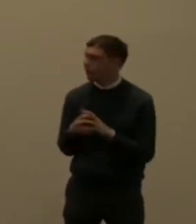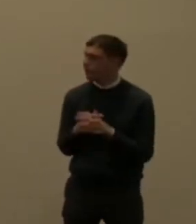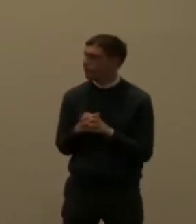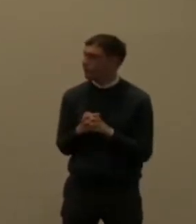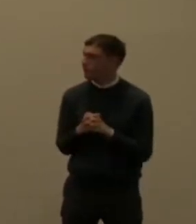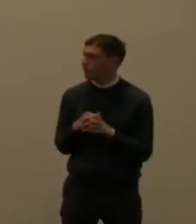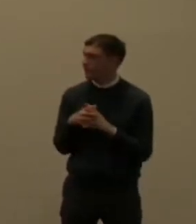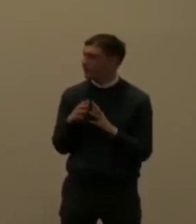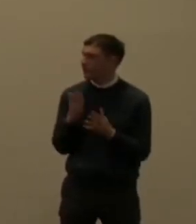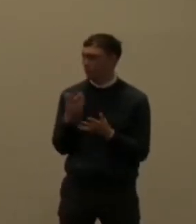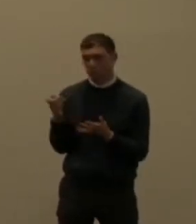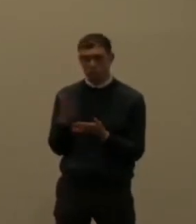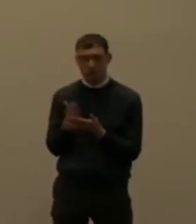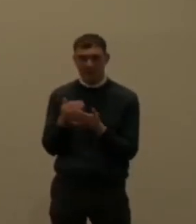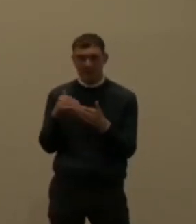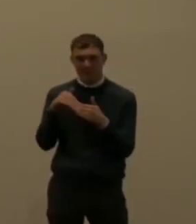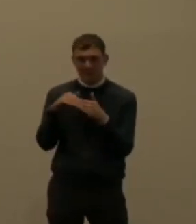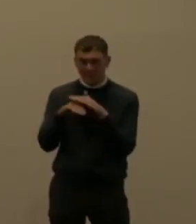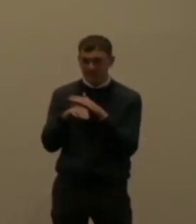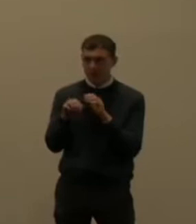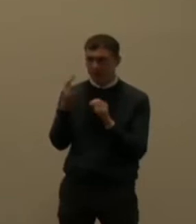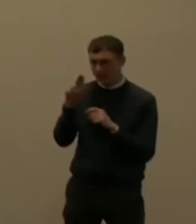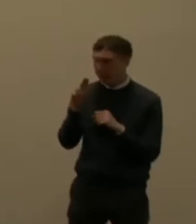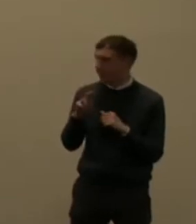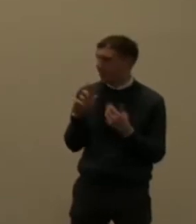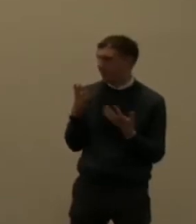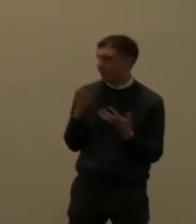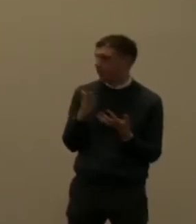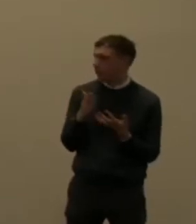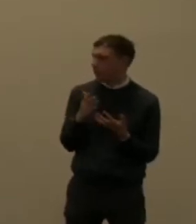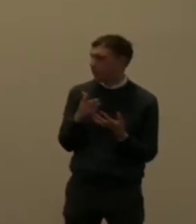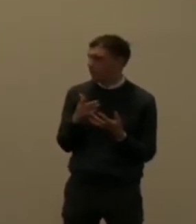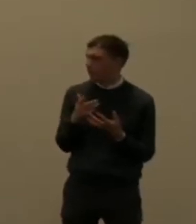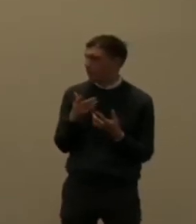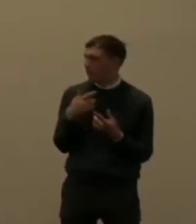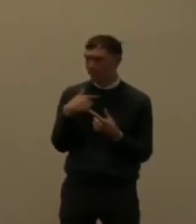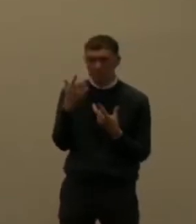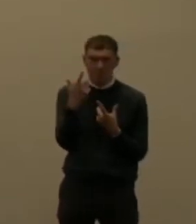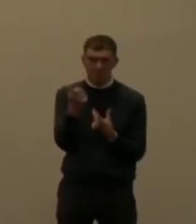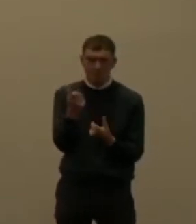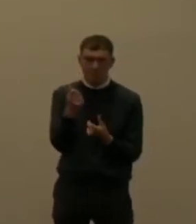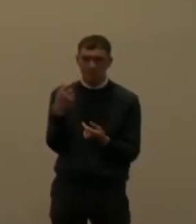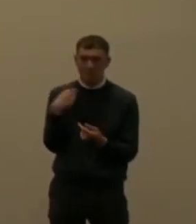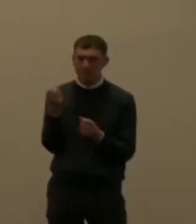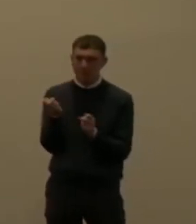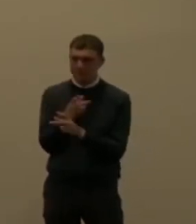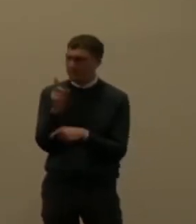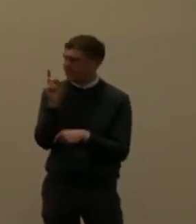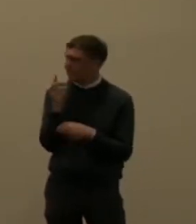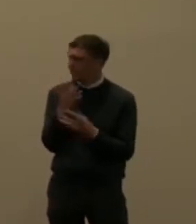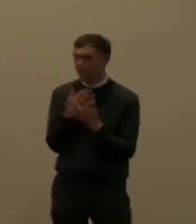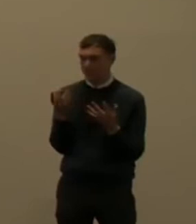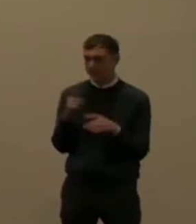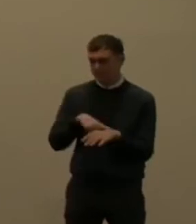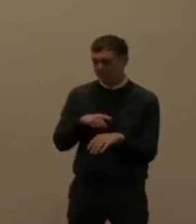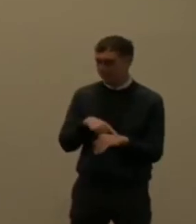is the internal name of the solution. It's not the display name. So just be careful, because I made that mistake many